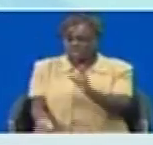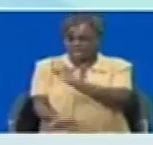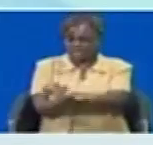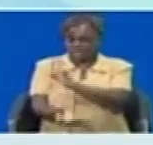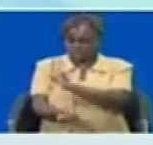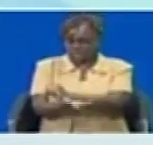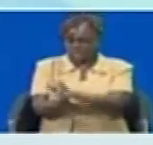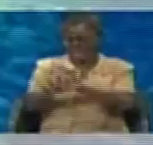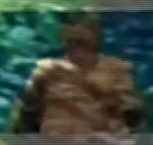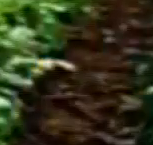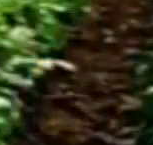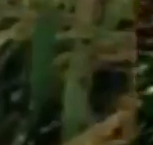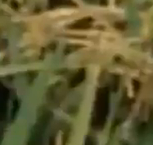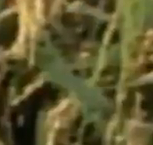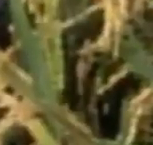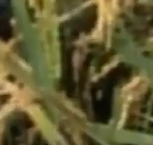practice.